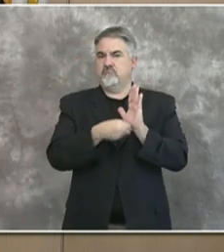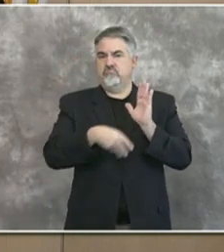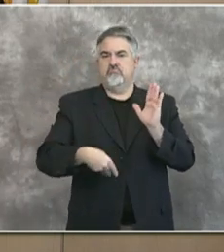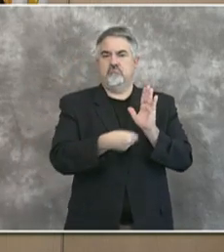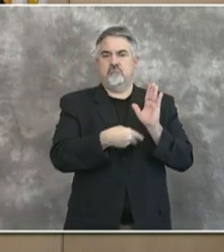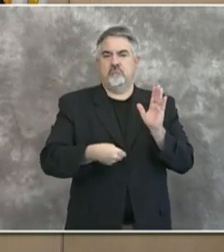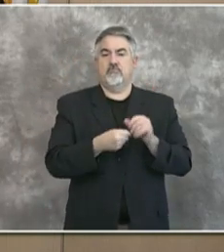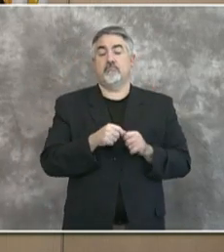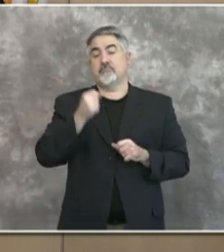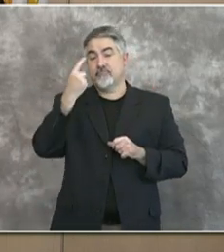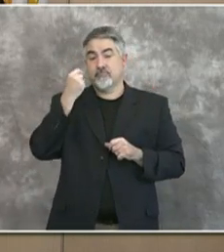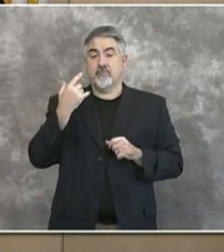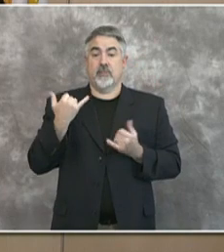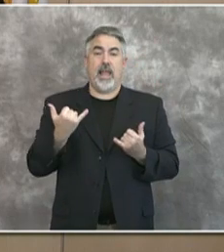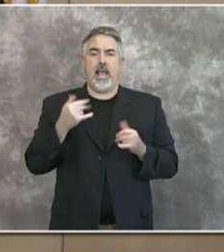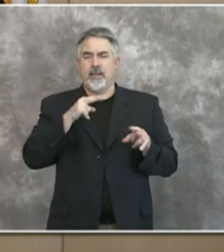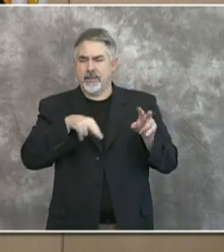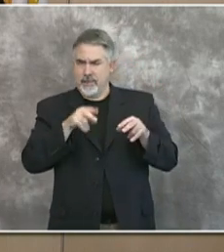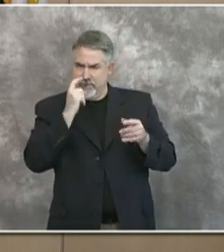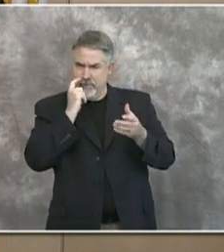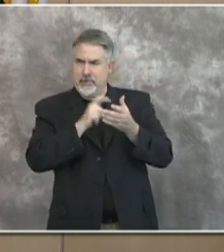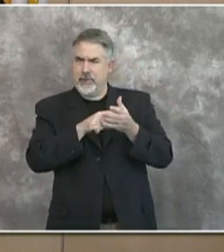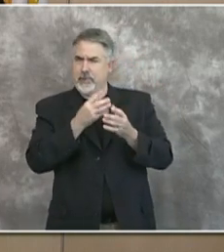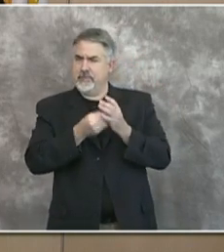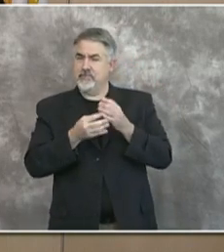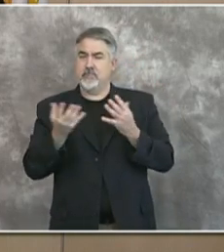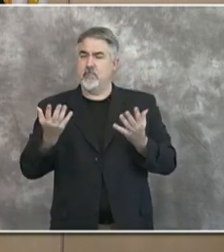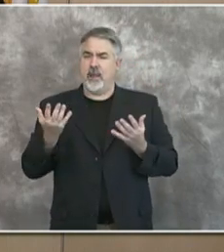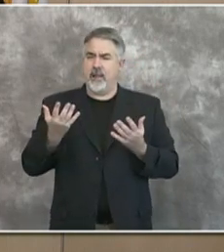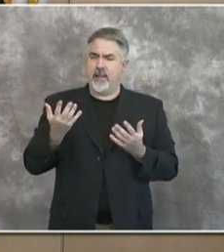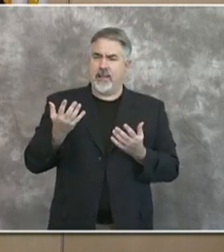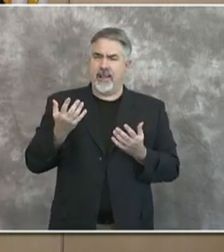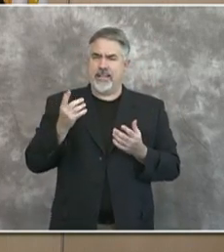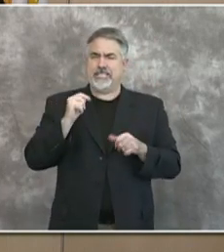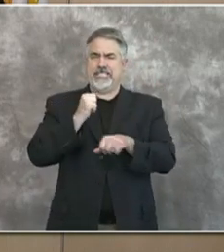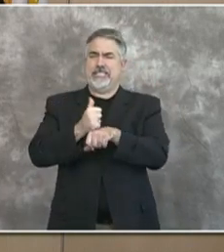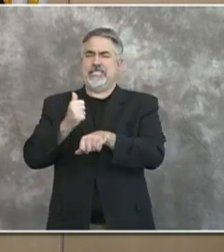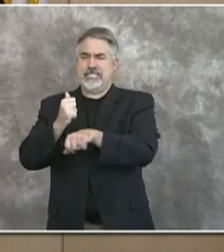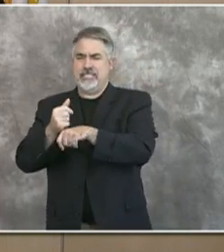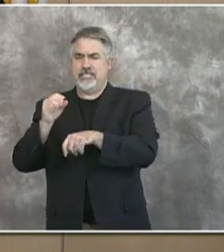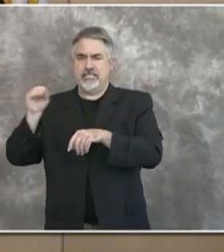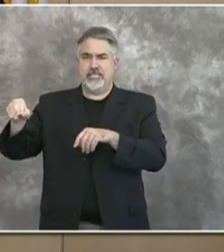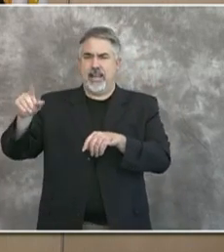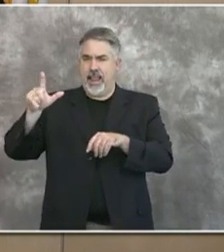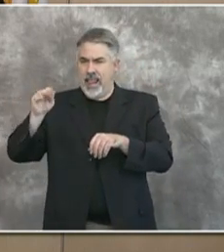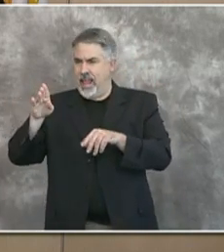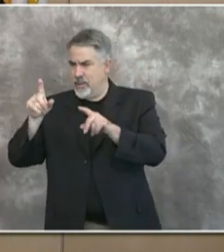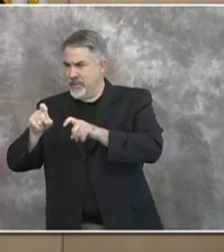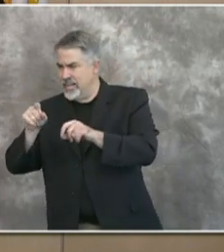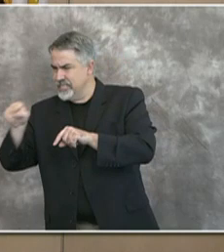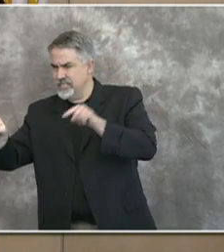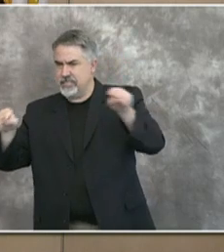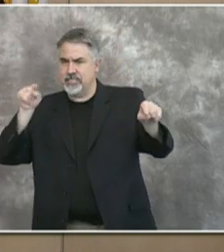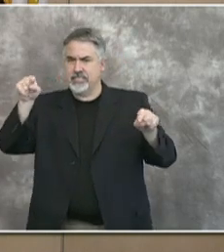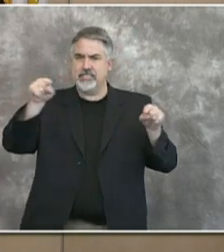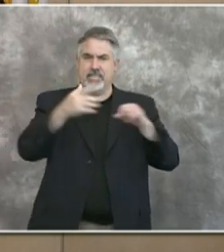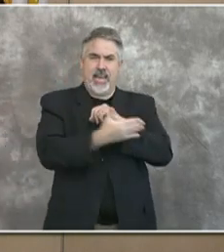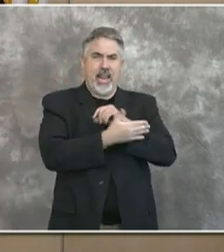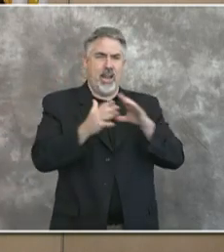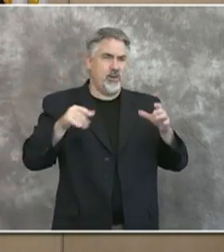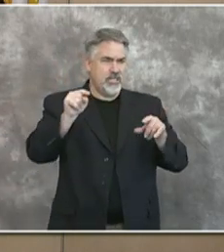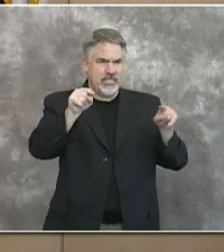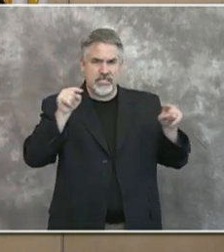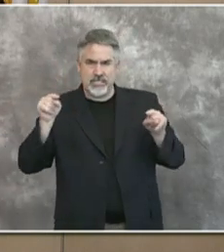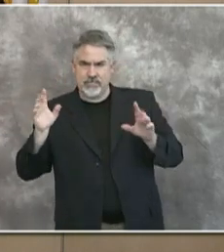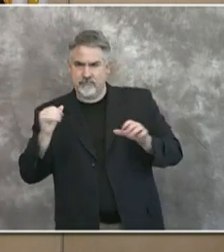include identifying gaps and opportunities for increasing laboratory testing at the county, hospital